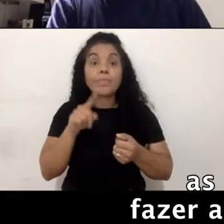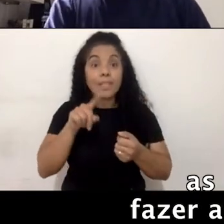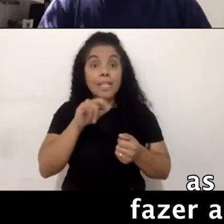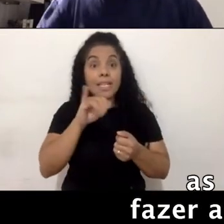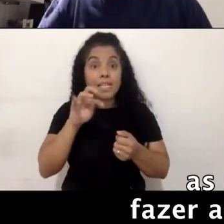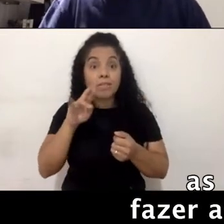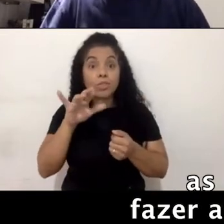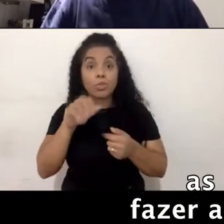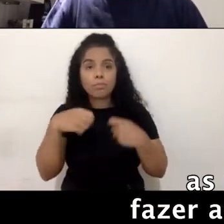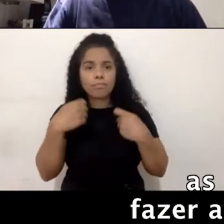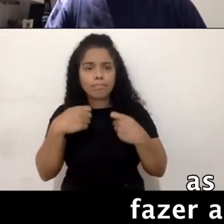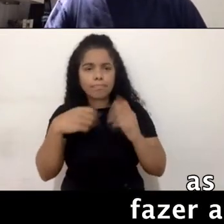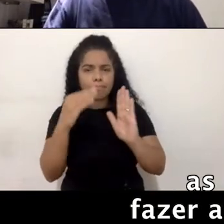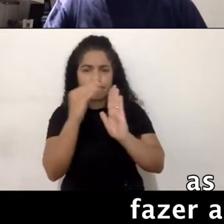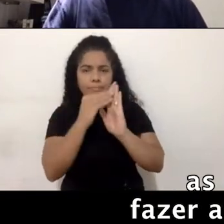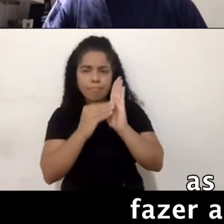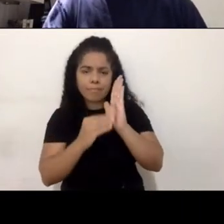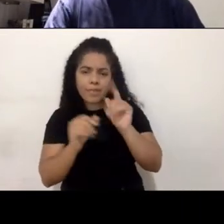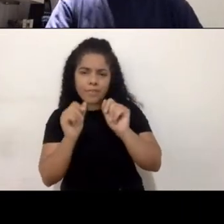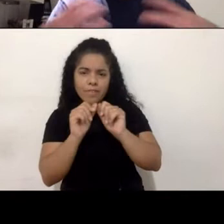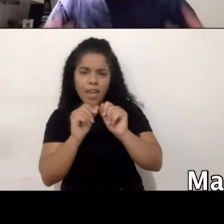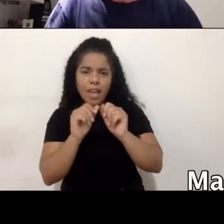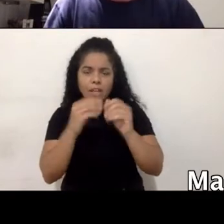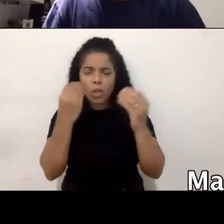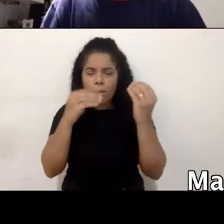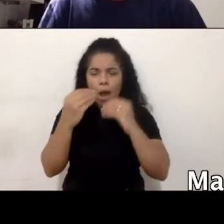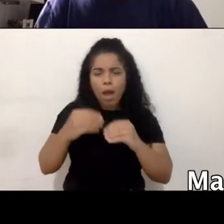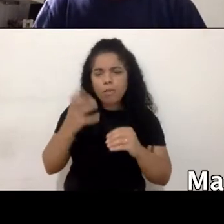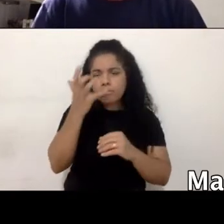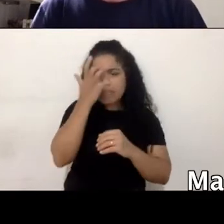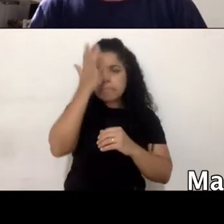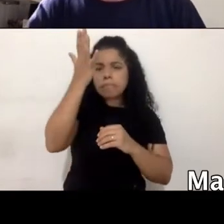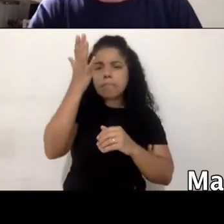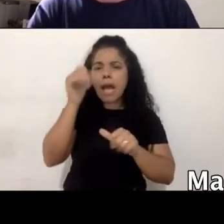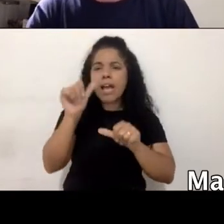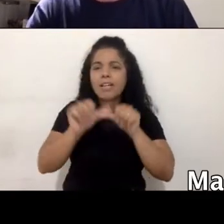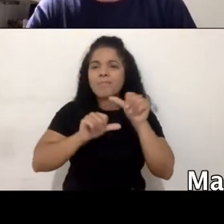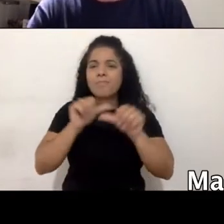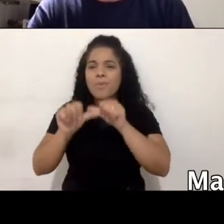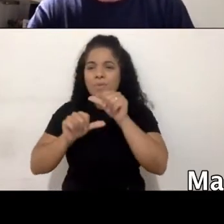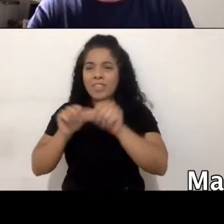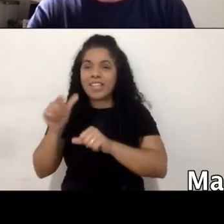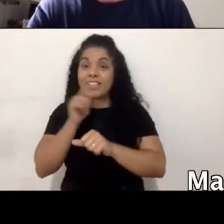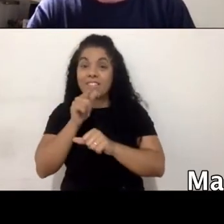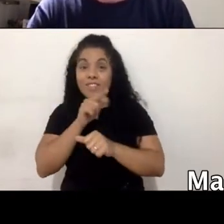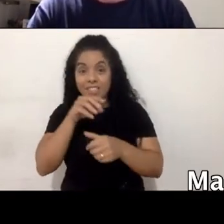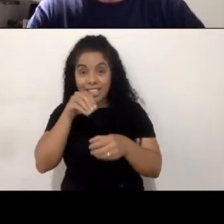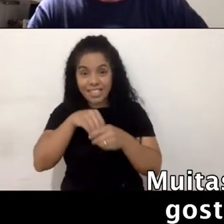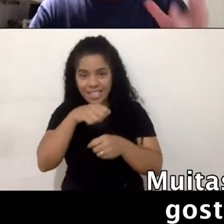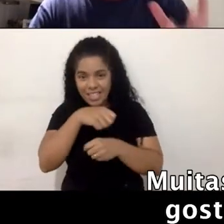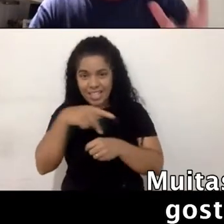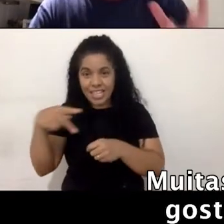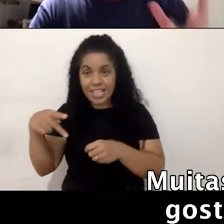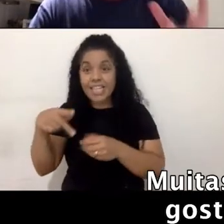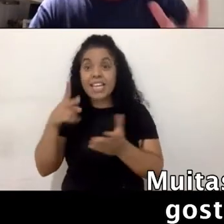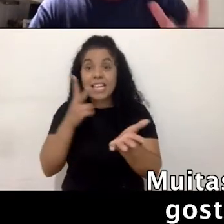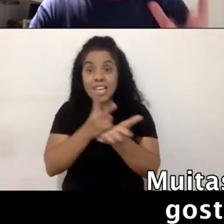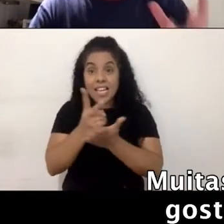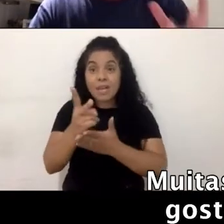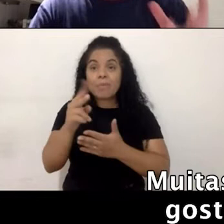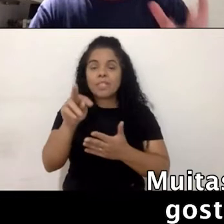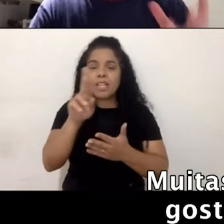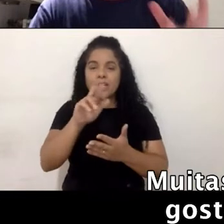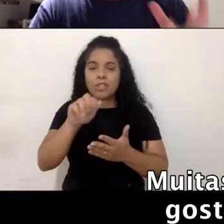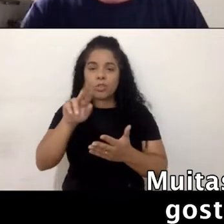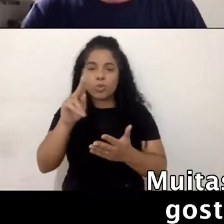to make those changes and see those through. But the infrastructure itself will tend to change. It does tend to change. I think often we don't